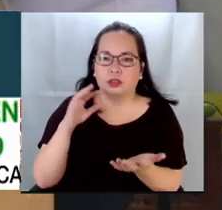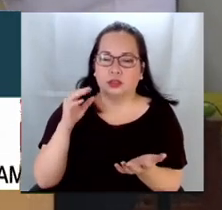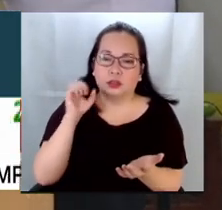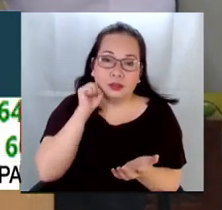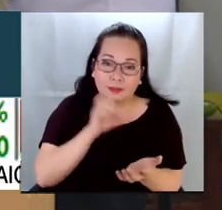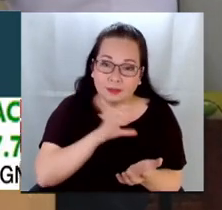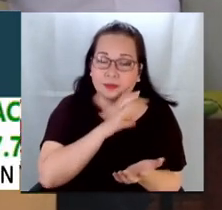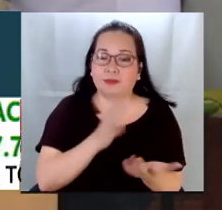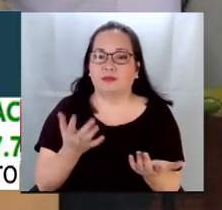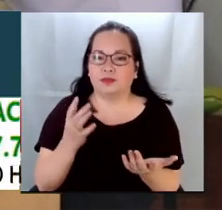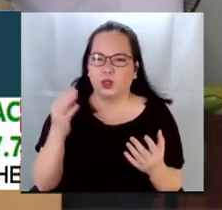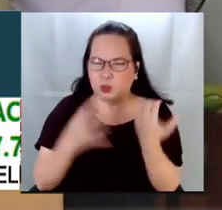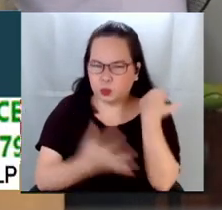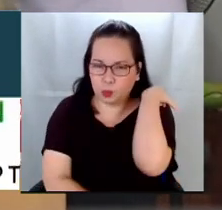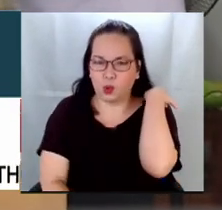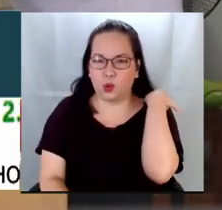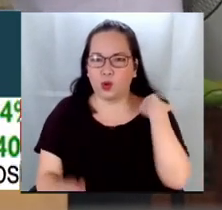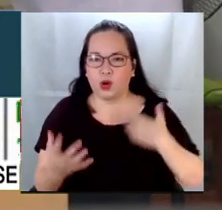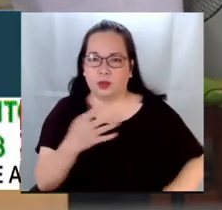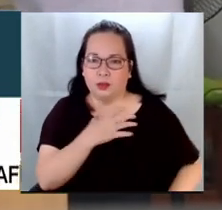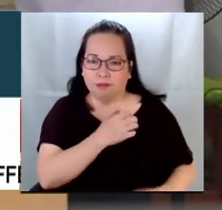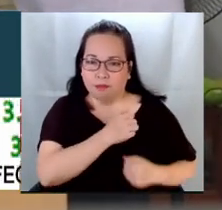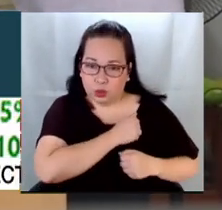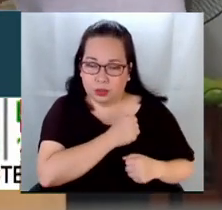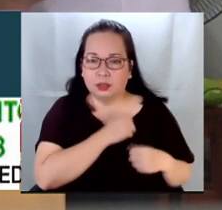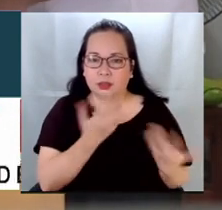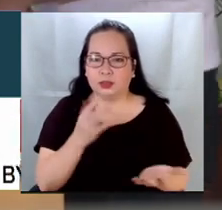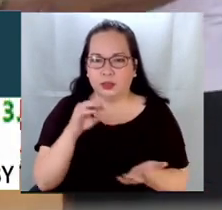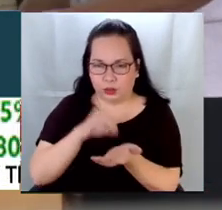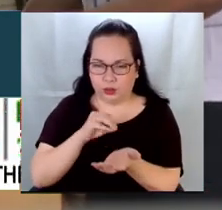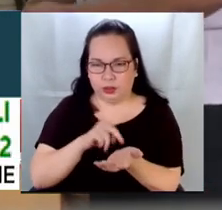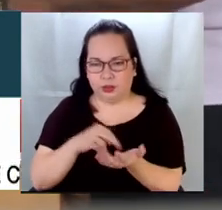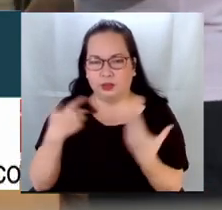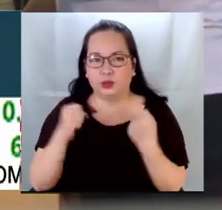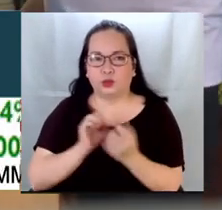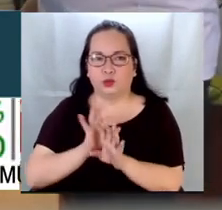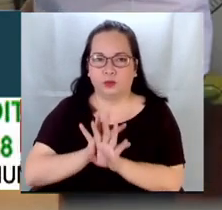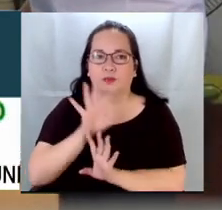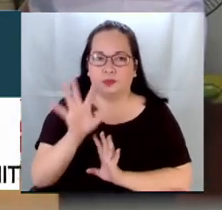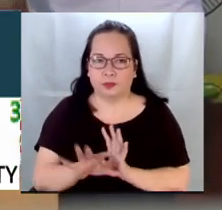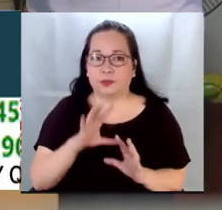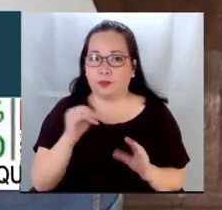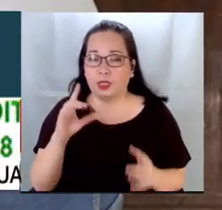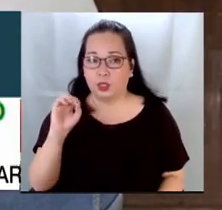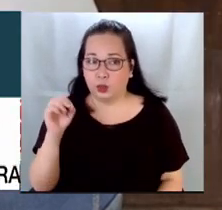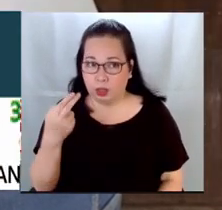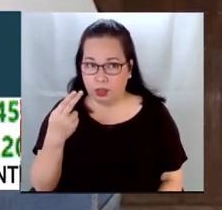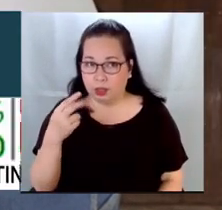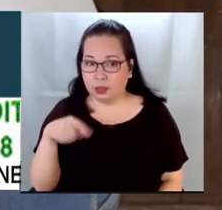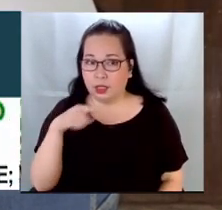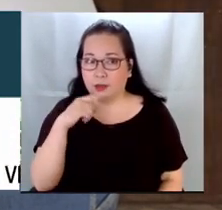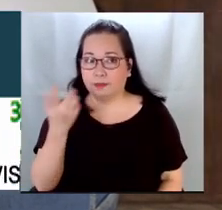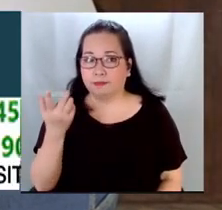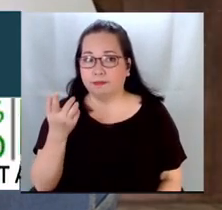and uniformed personnel. The Department of Health, or rather Department of Health Director for the National Capital Region,